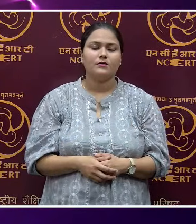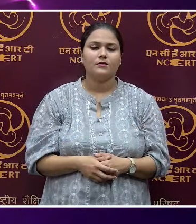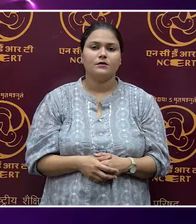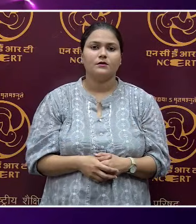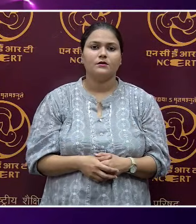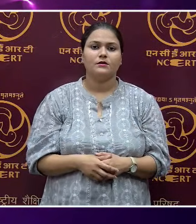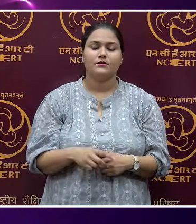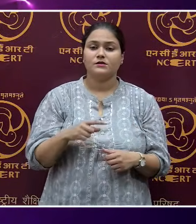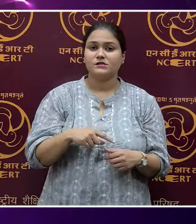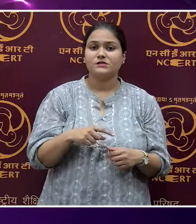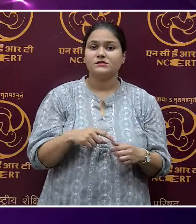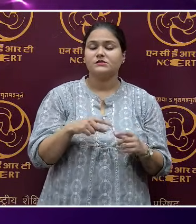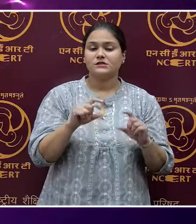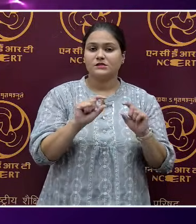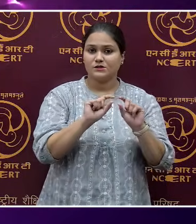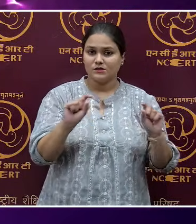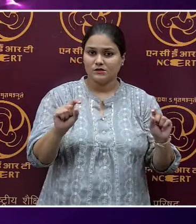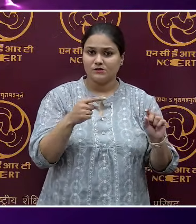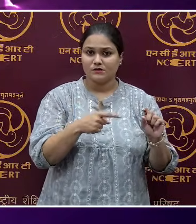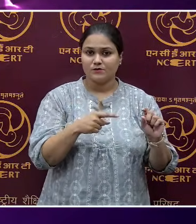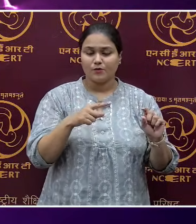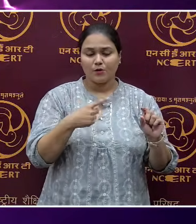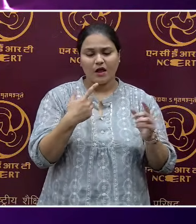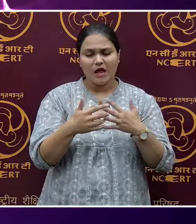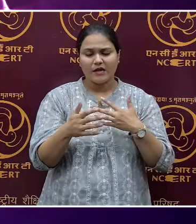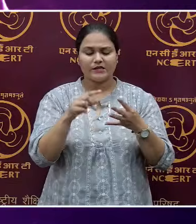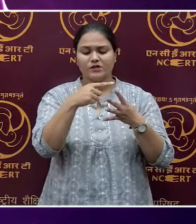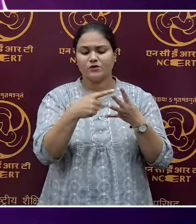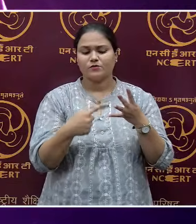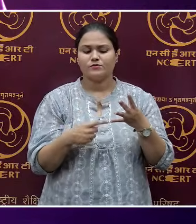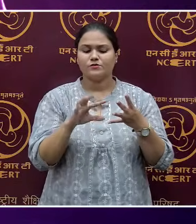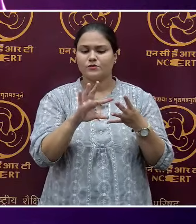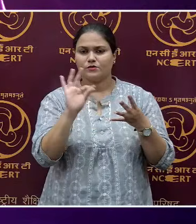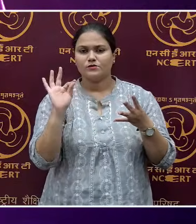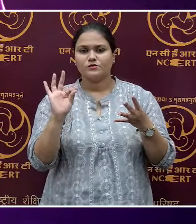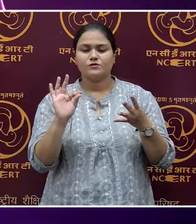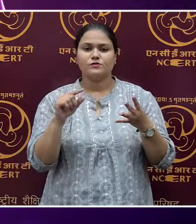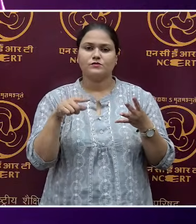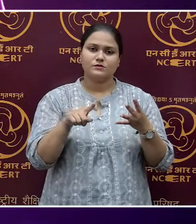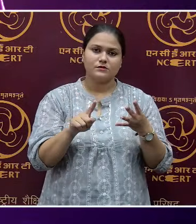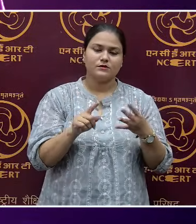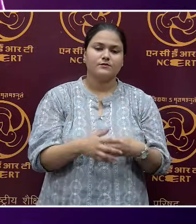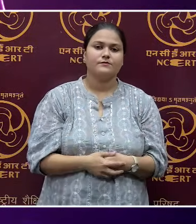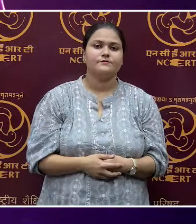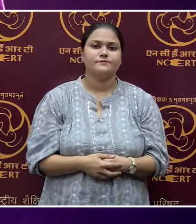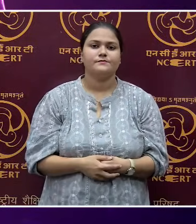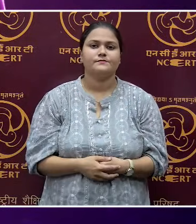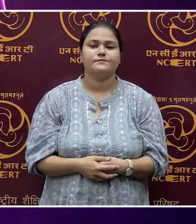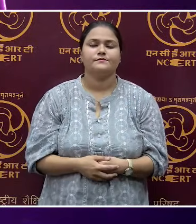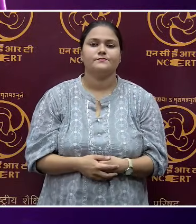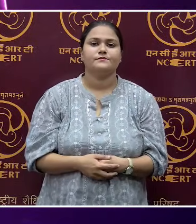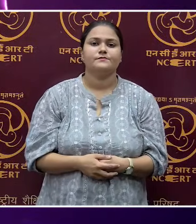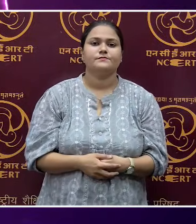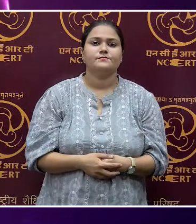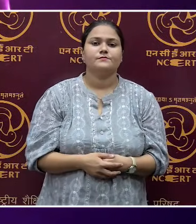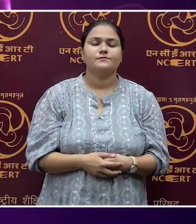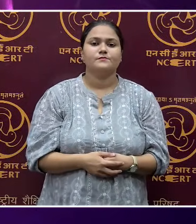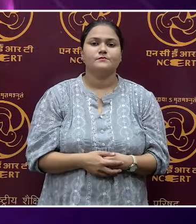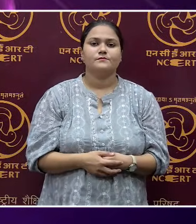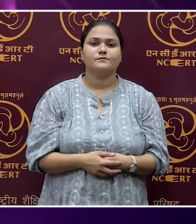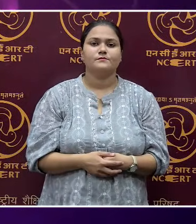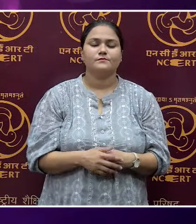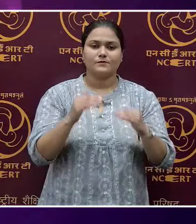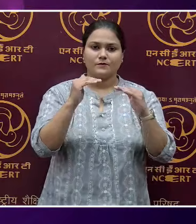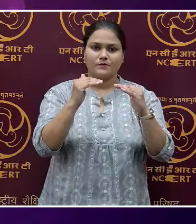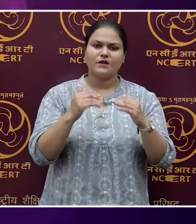it is a conditional statement. So we are selecting here this. So what will be the output of the following code? So right now I'm